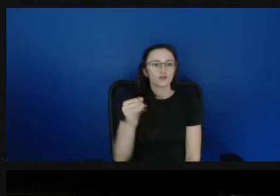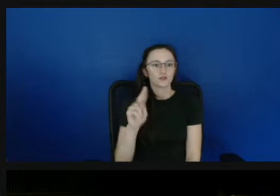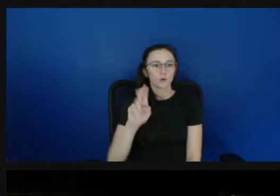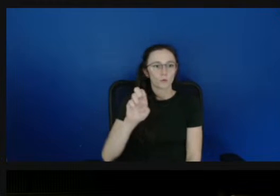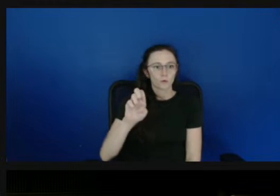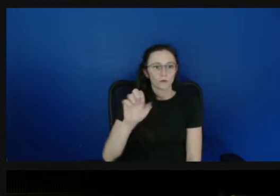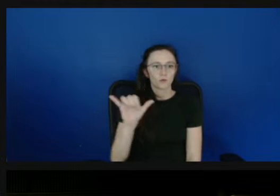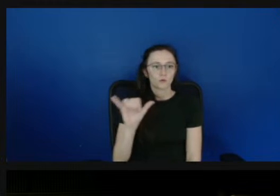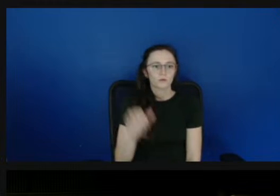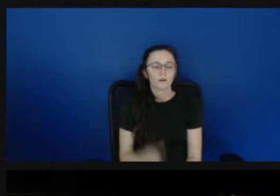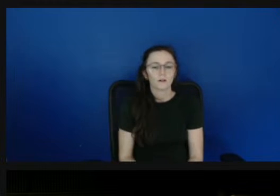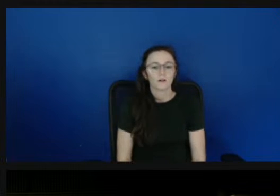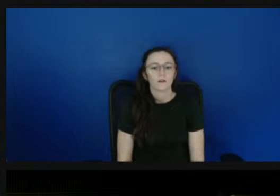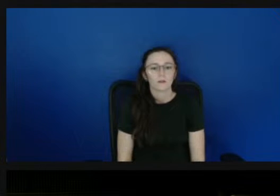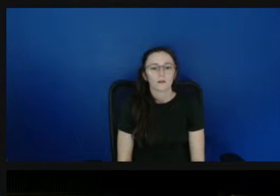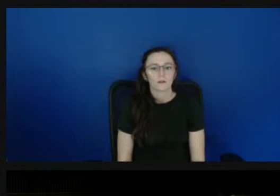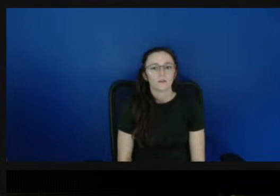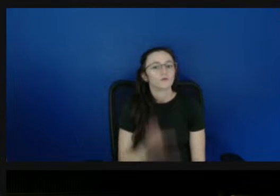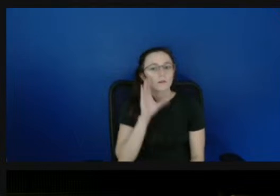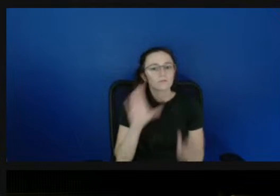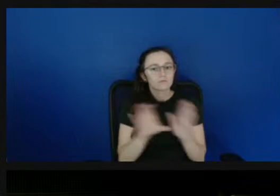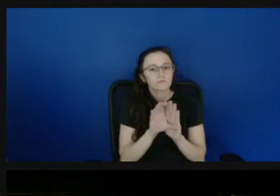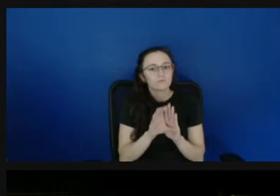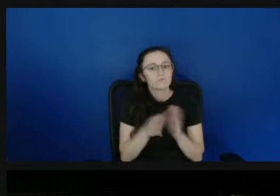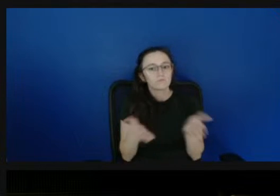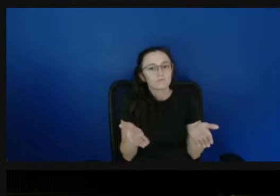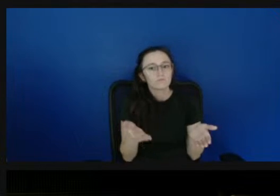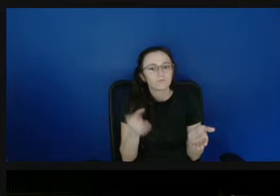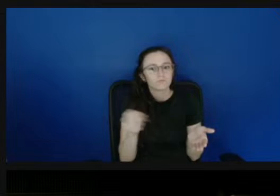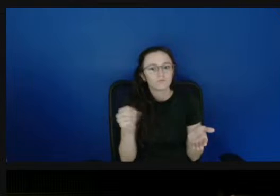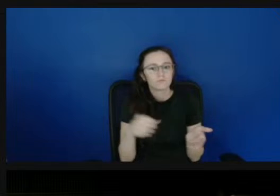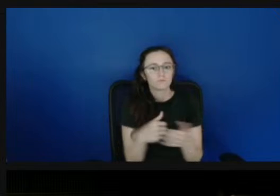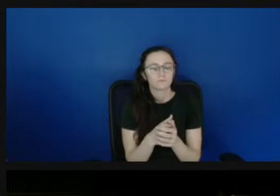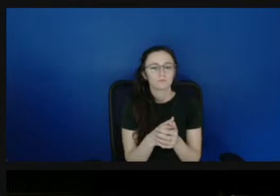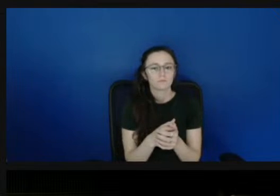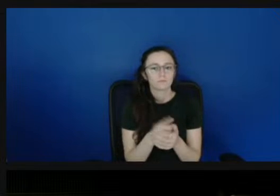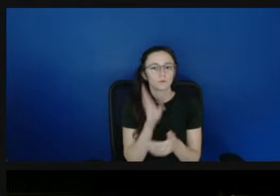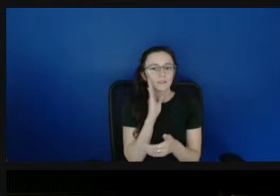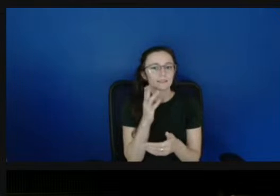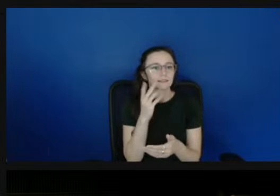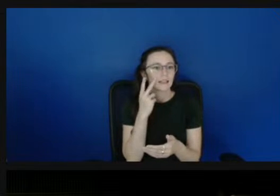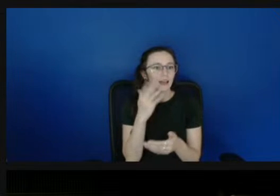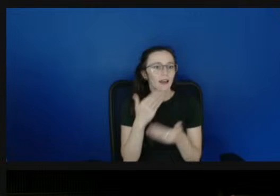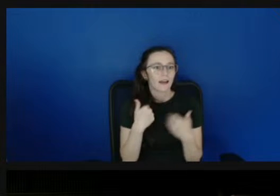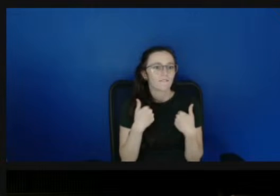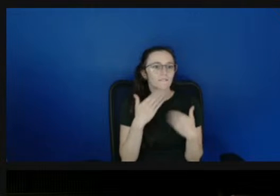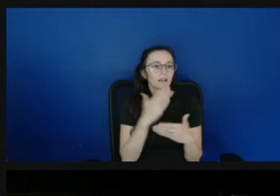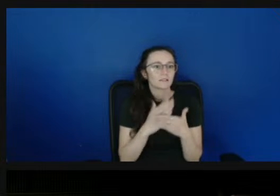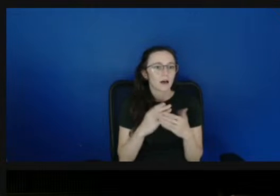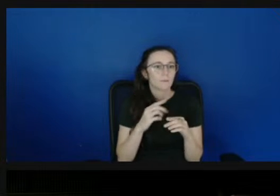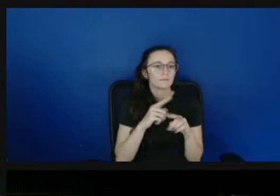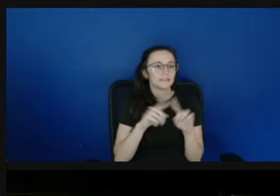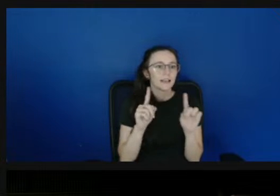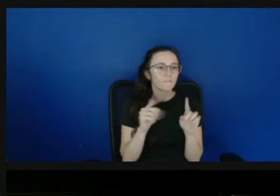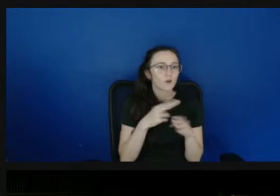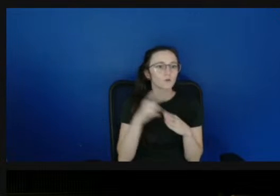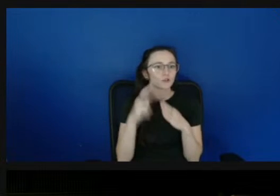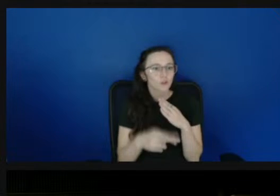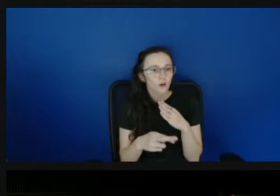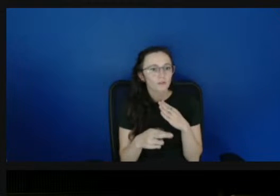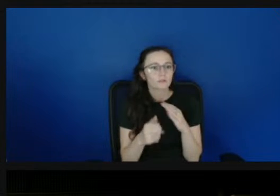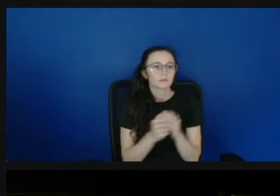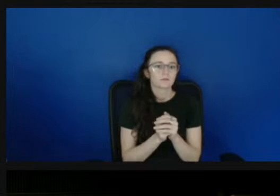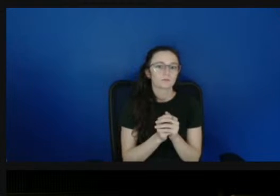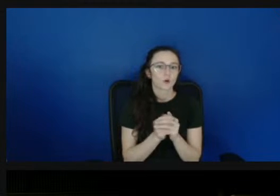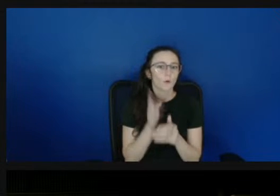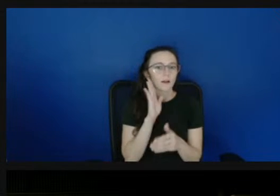yeah, some of the images you'll see they have different results a little bit, but it's just a different take. So just roll with it